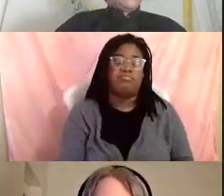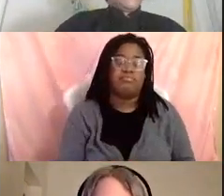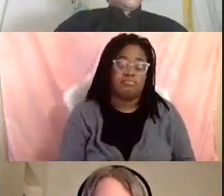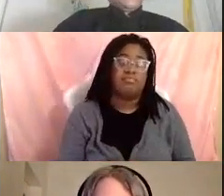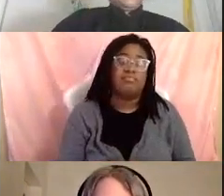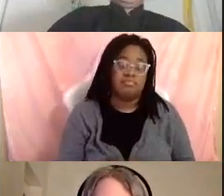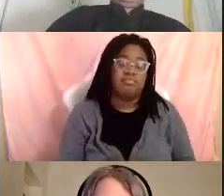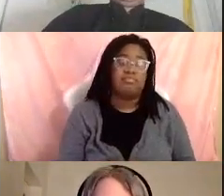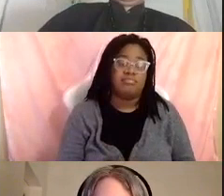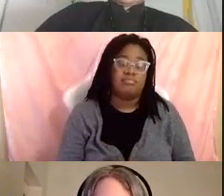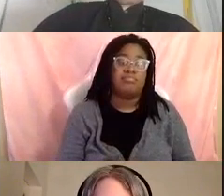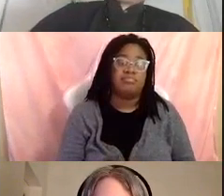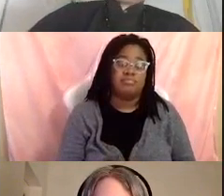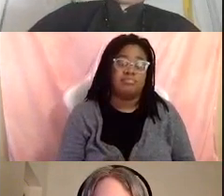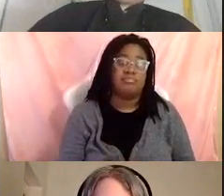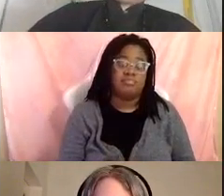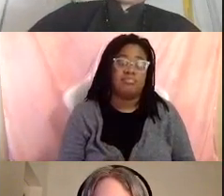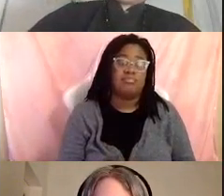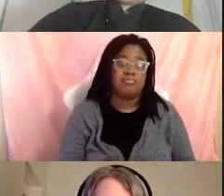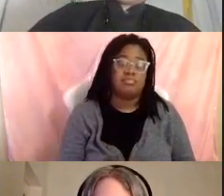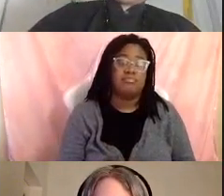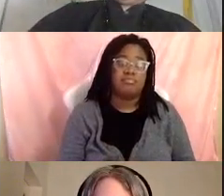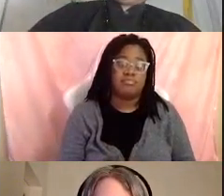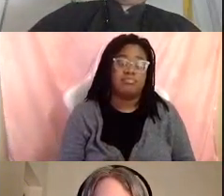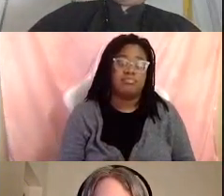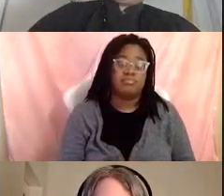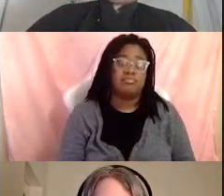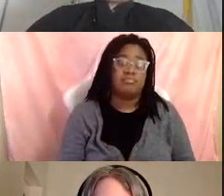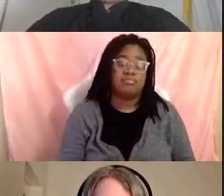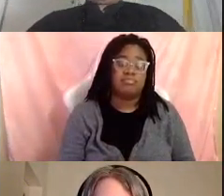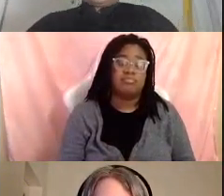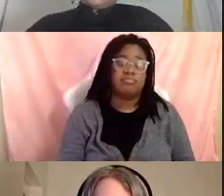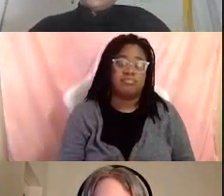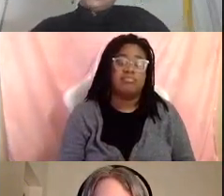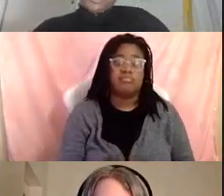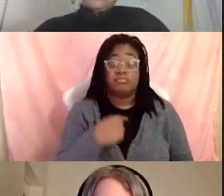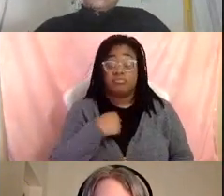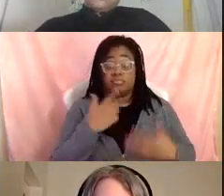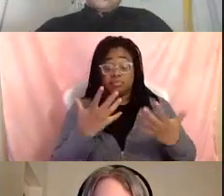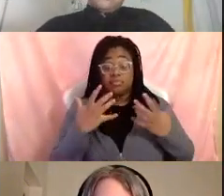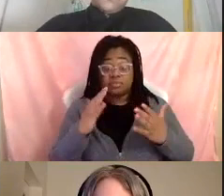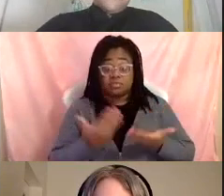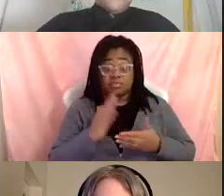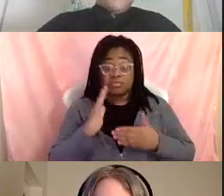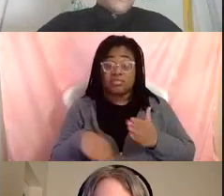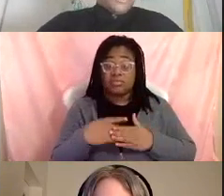Yeah, it's really, I would love to invite all the participants in the chat